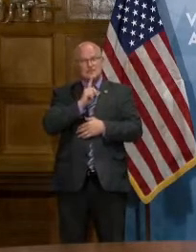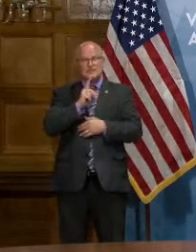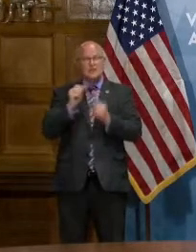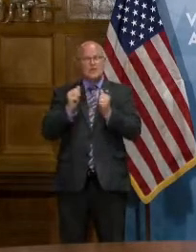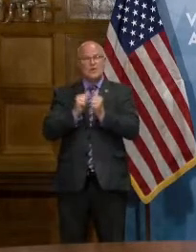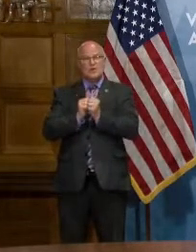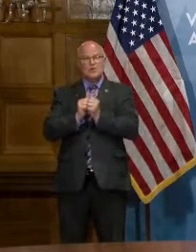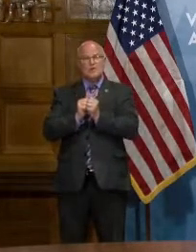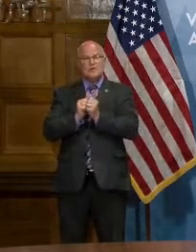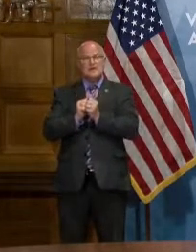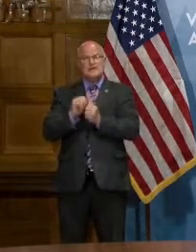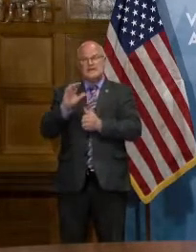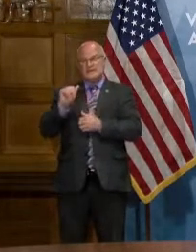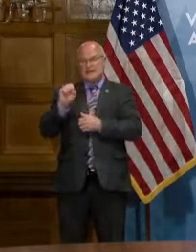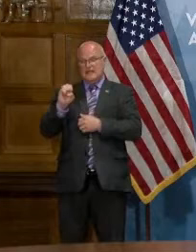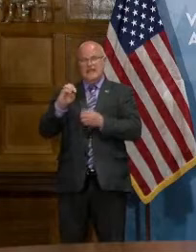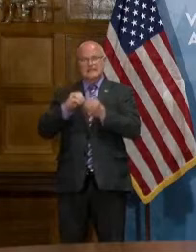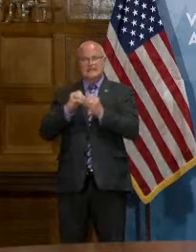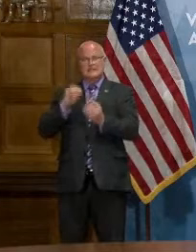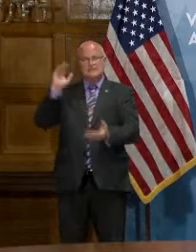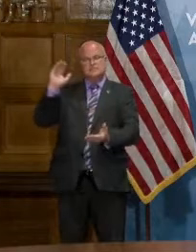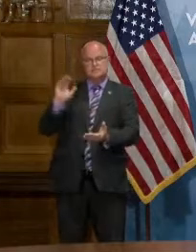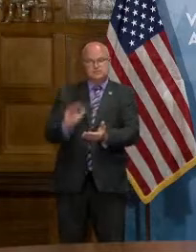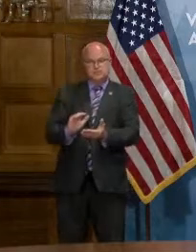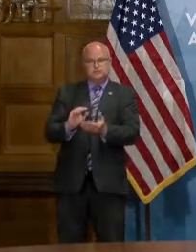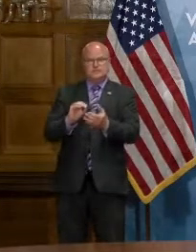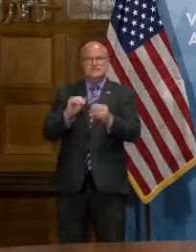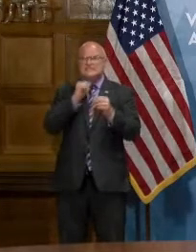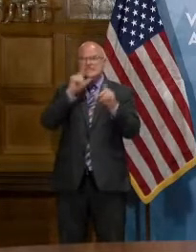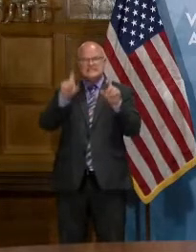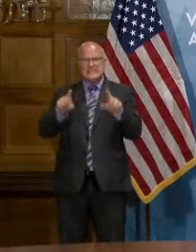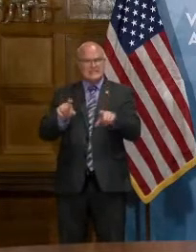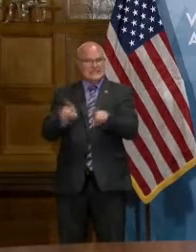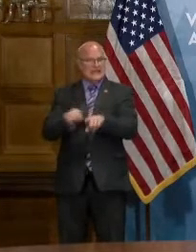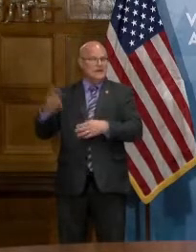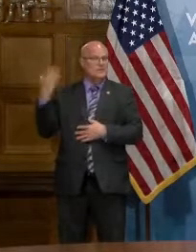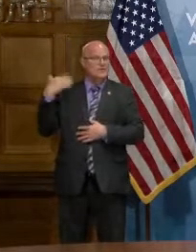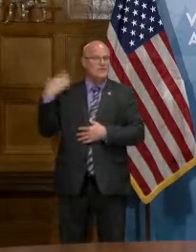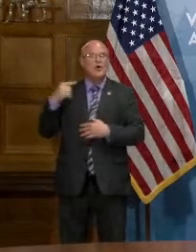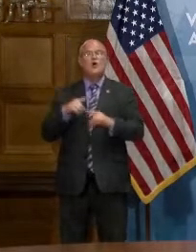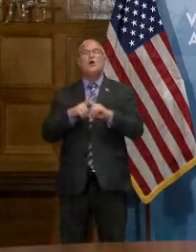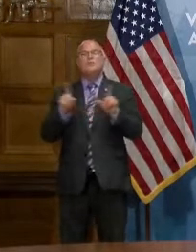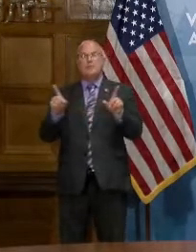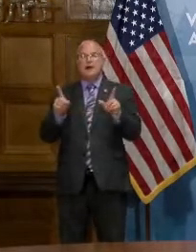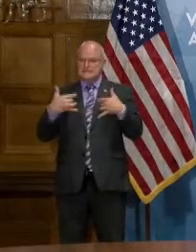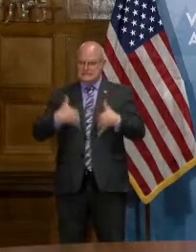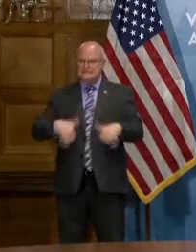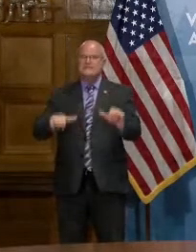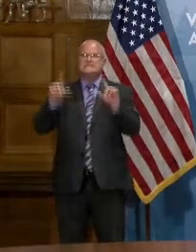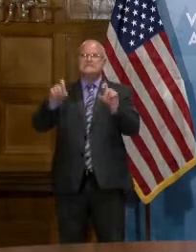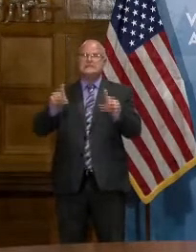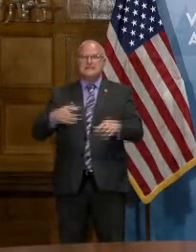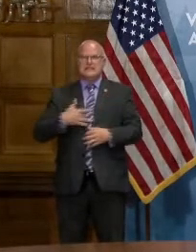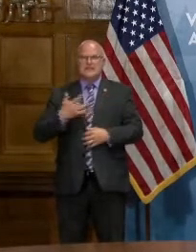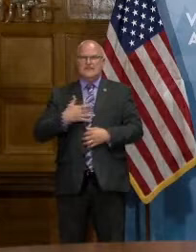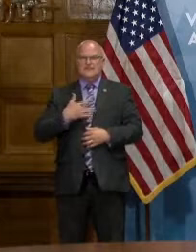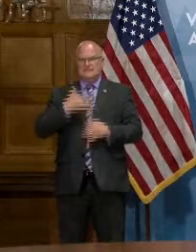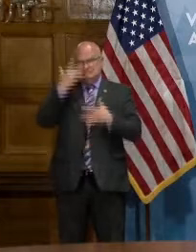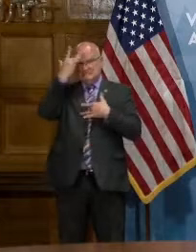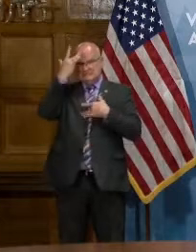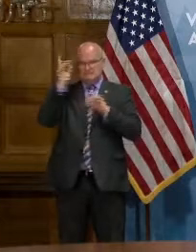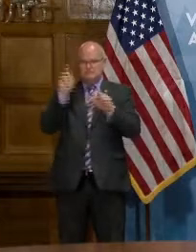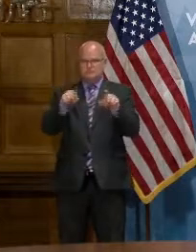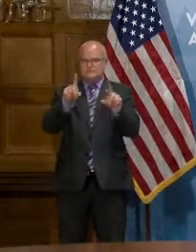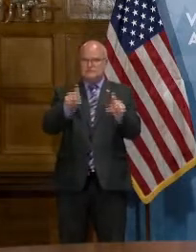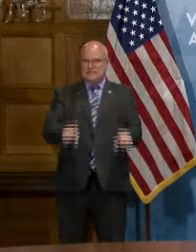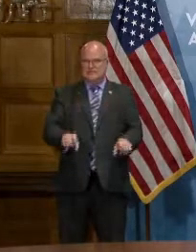with the low case number, people are not getting tested to the same extent, but they are getting tested whenever they feel ill.